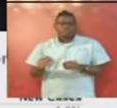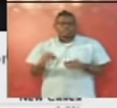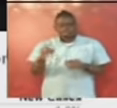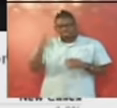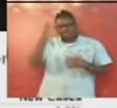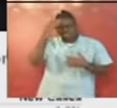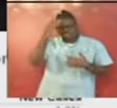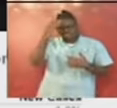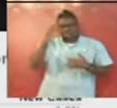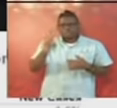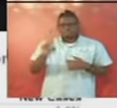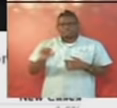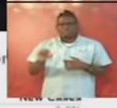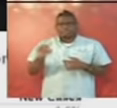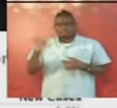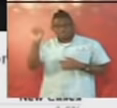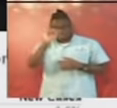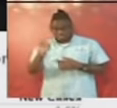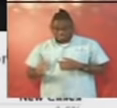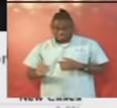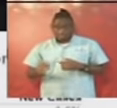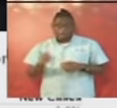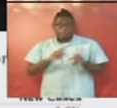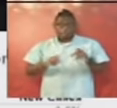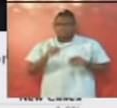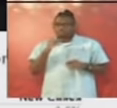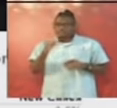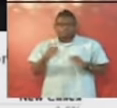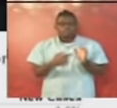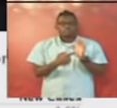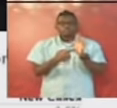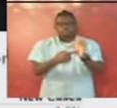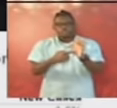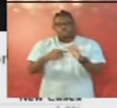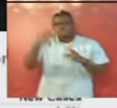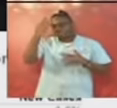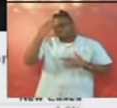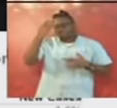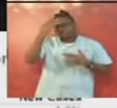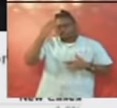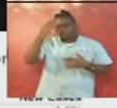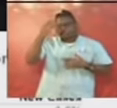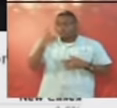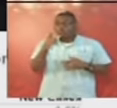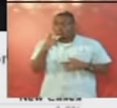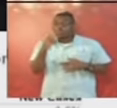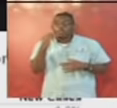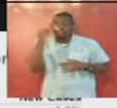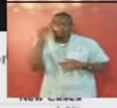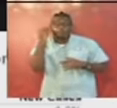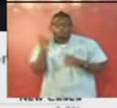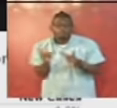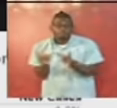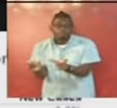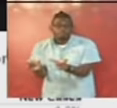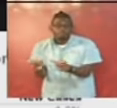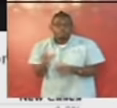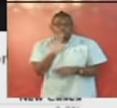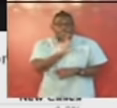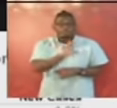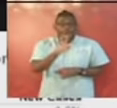29.2%. And our asymptomatic population that is being managed at home at this point, who would be deemed low risk,